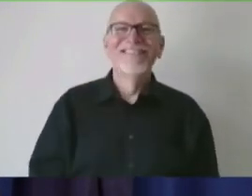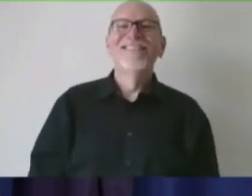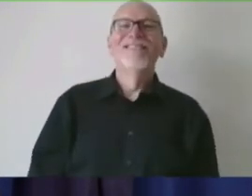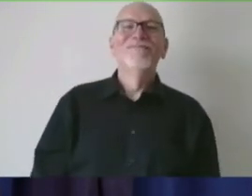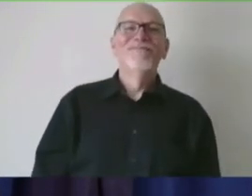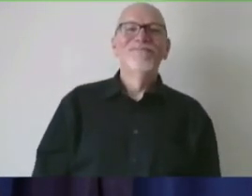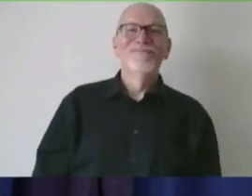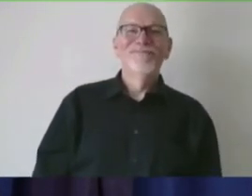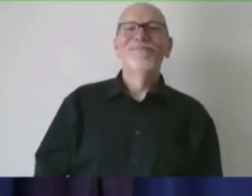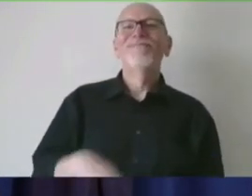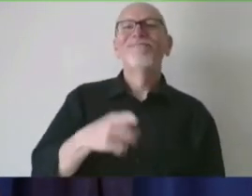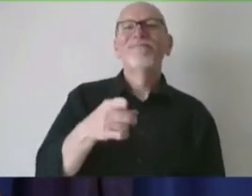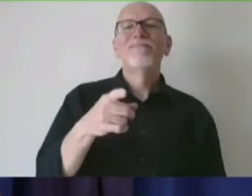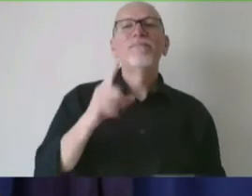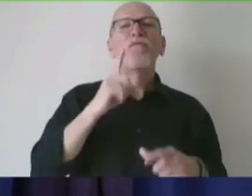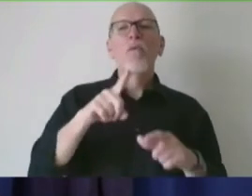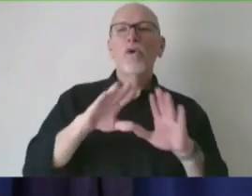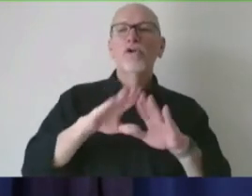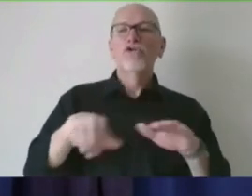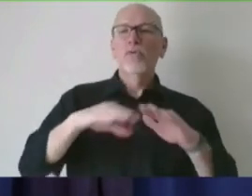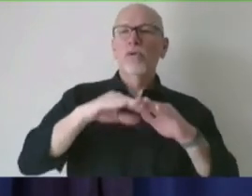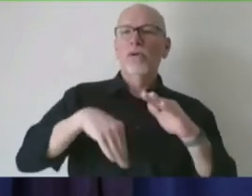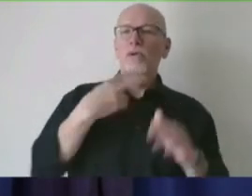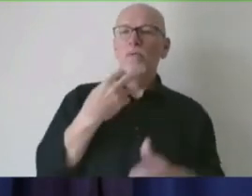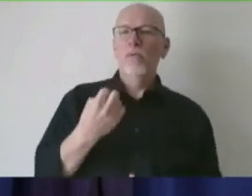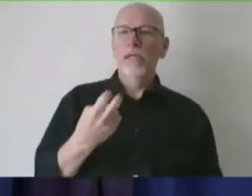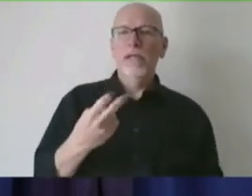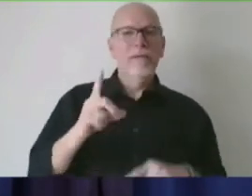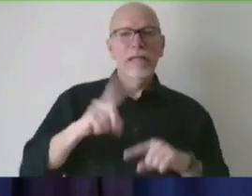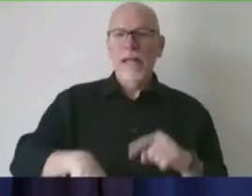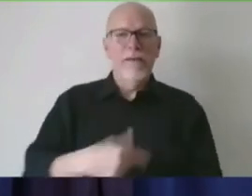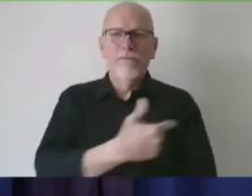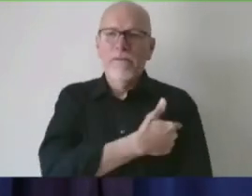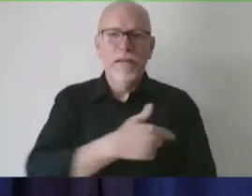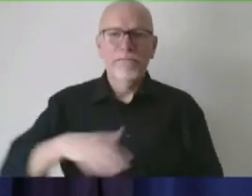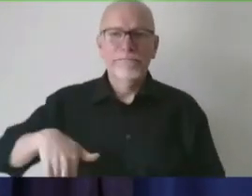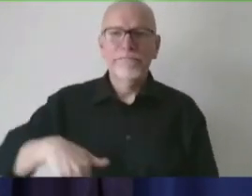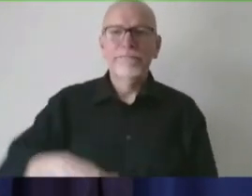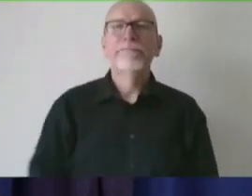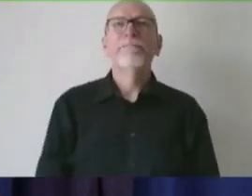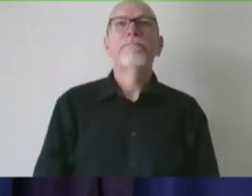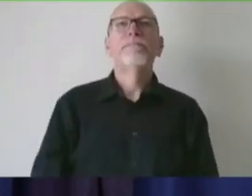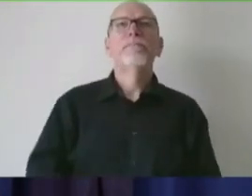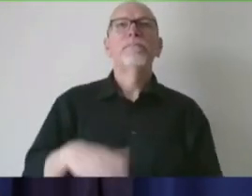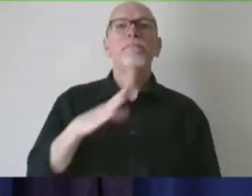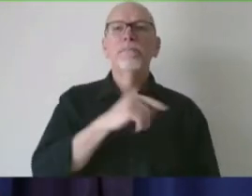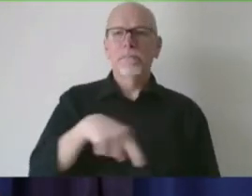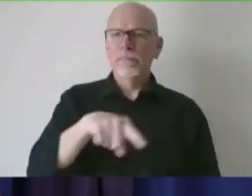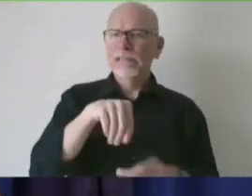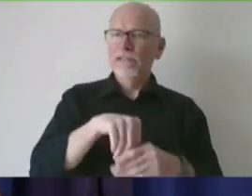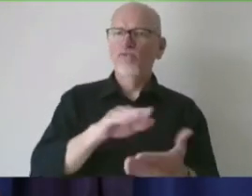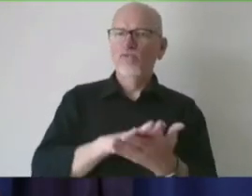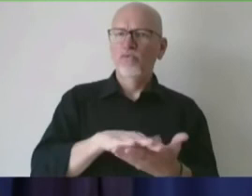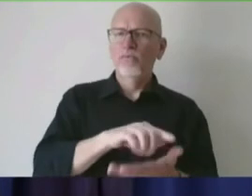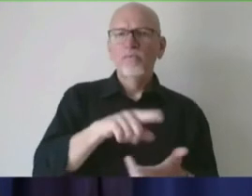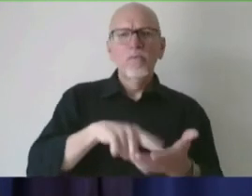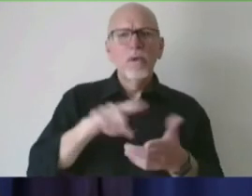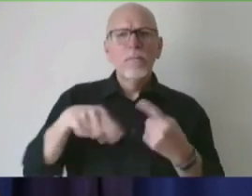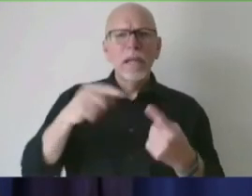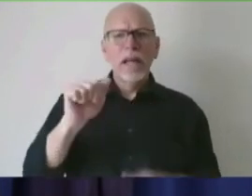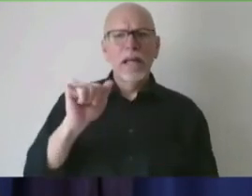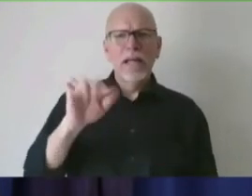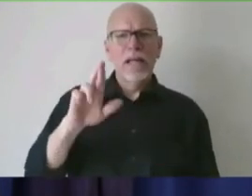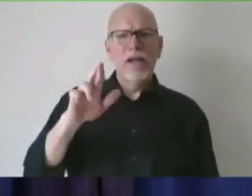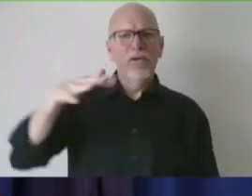The under 12 that can't be vaccinated and they're in schools. What about the air